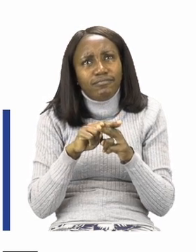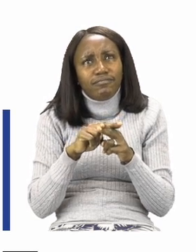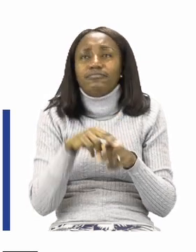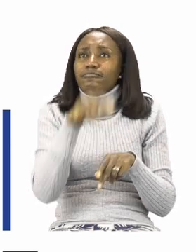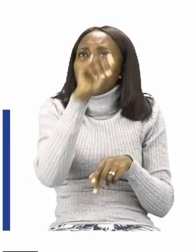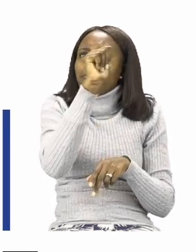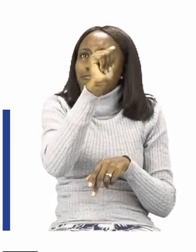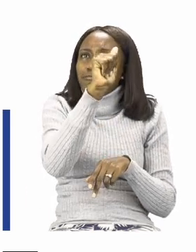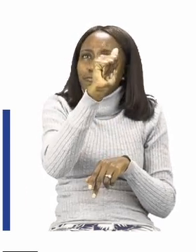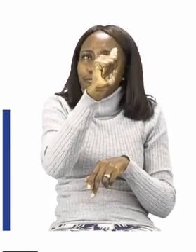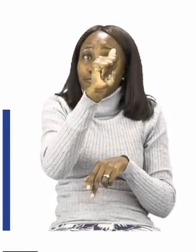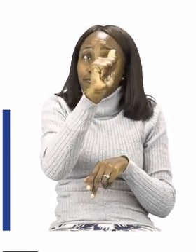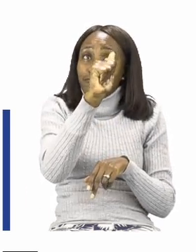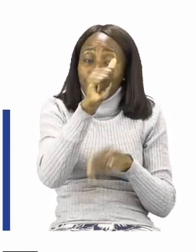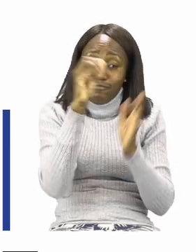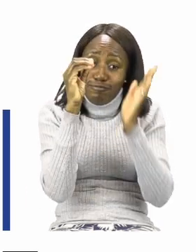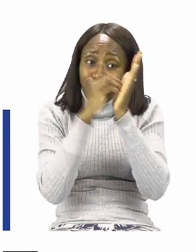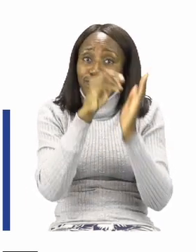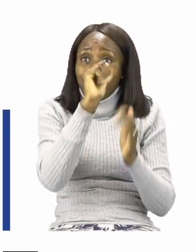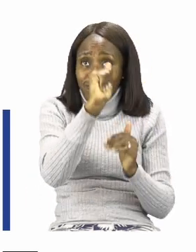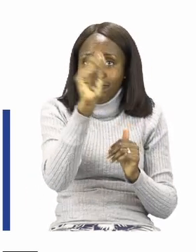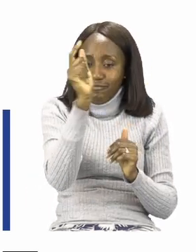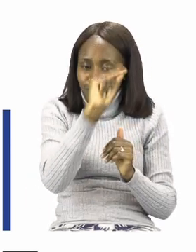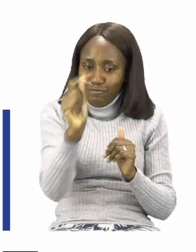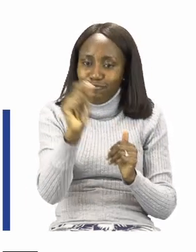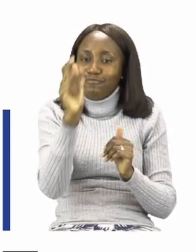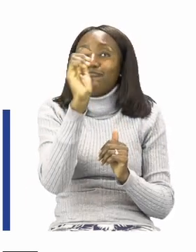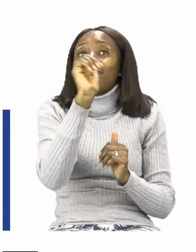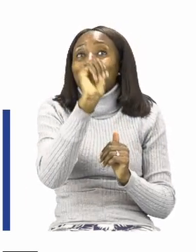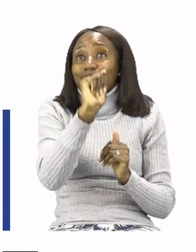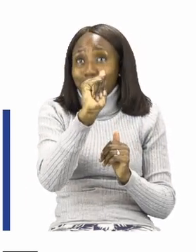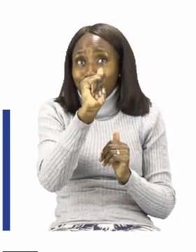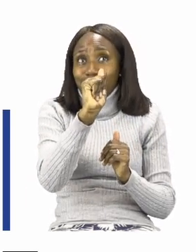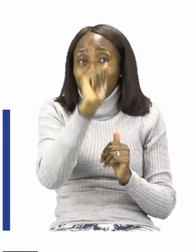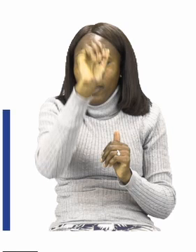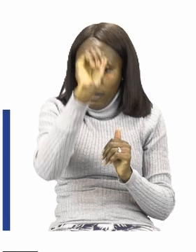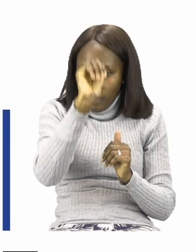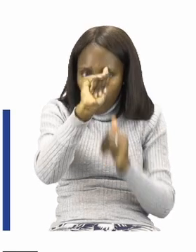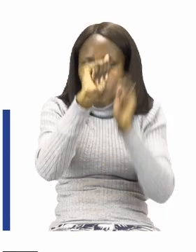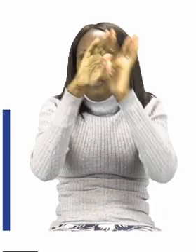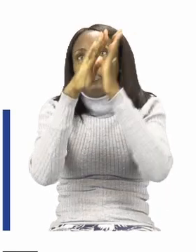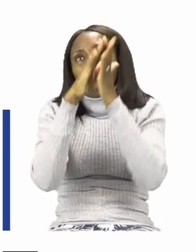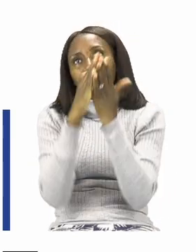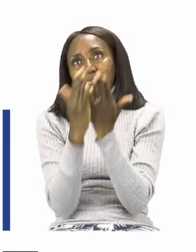a. That's right. So we say a book.